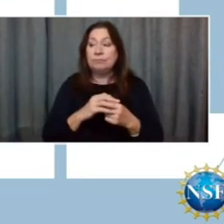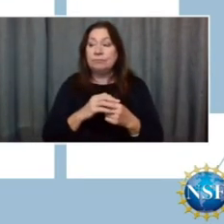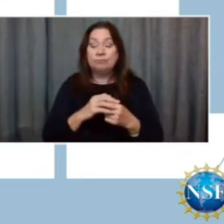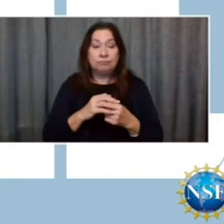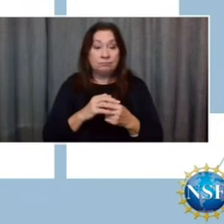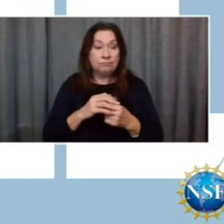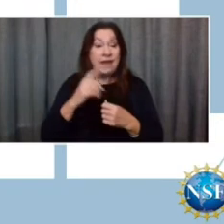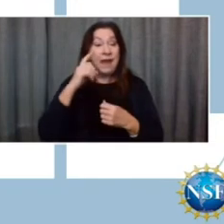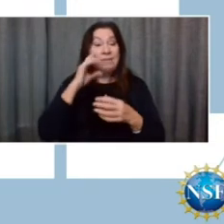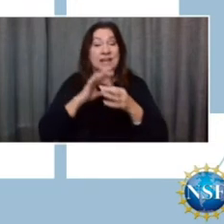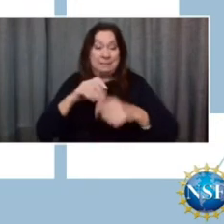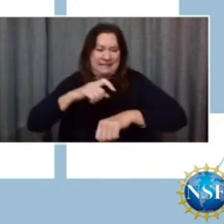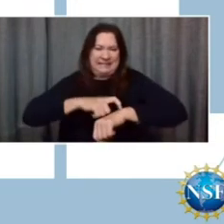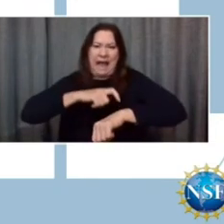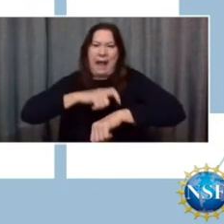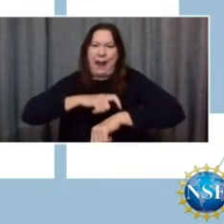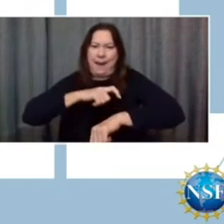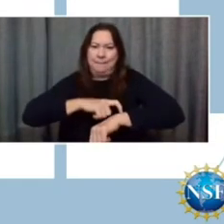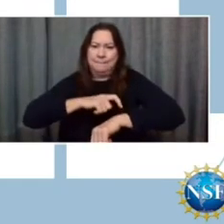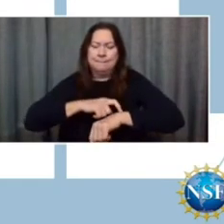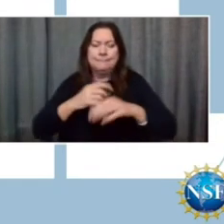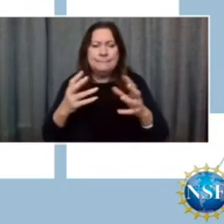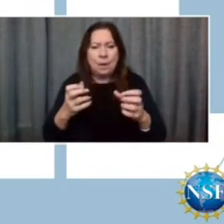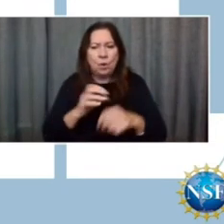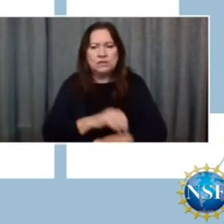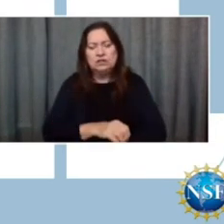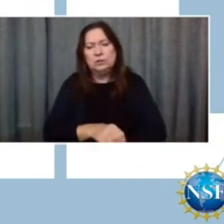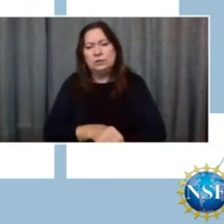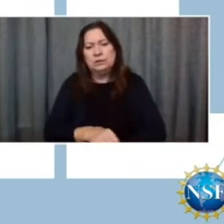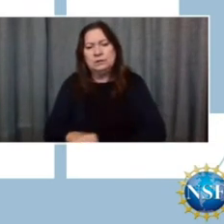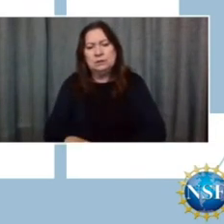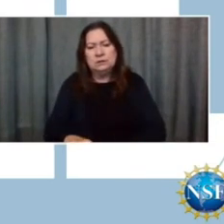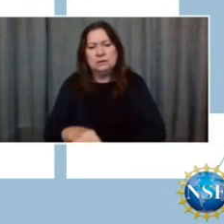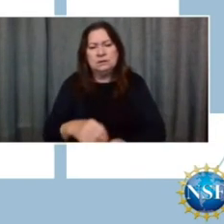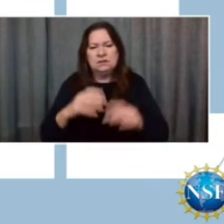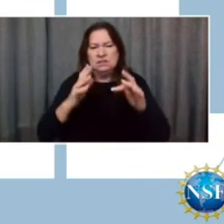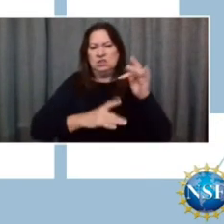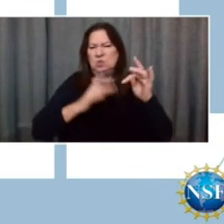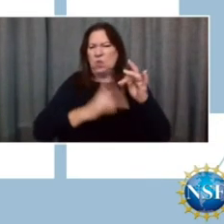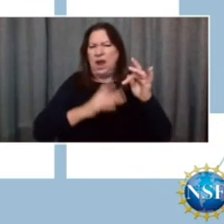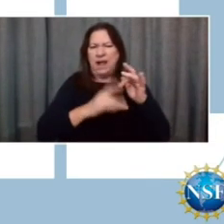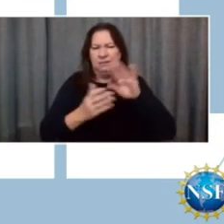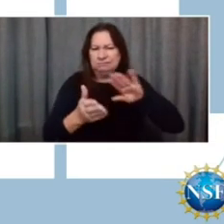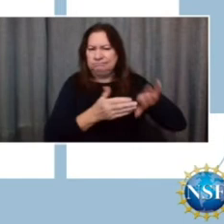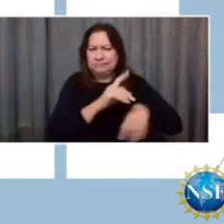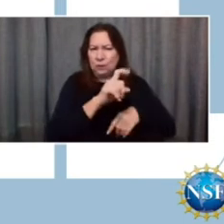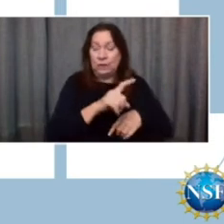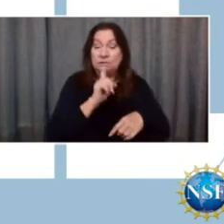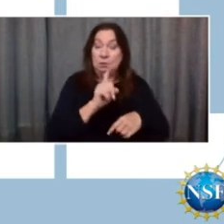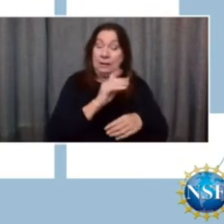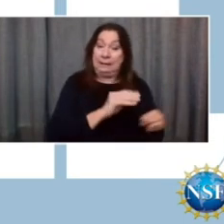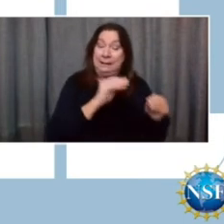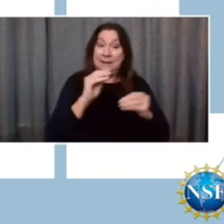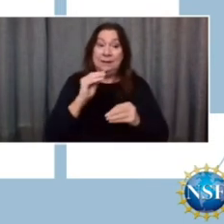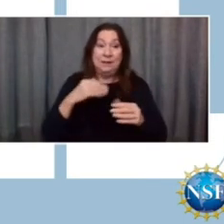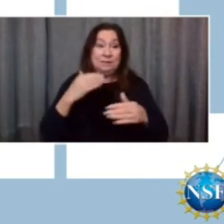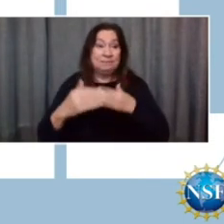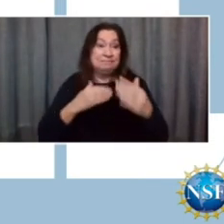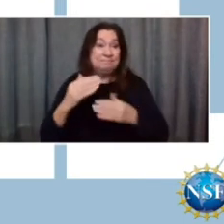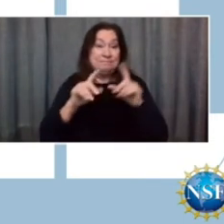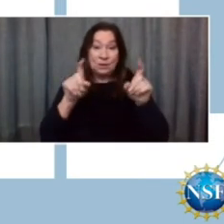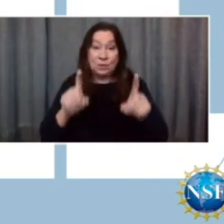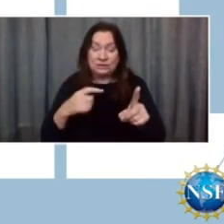thinking about time, and I want to kind of scrap our next question and move to the one that I'm excited to hear from each of you about.